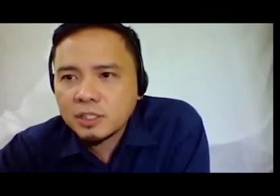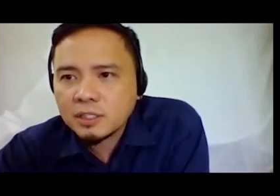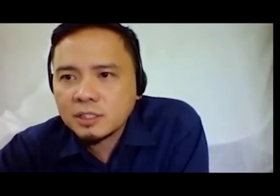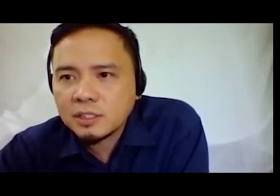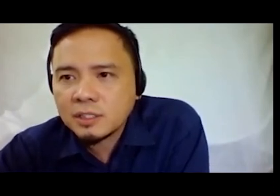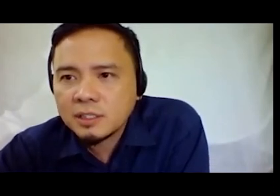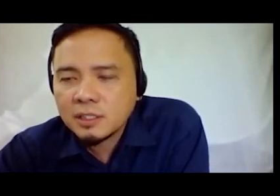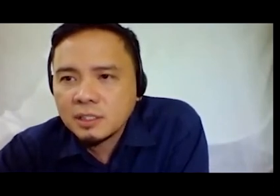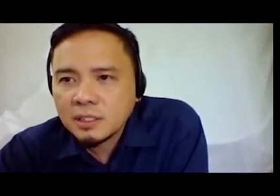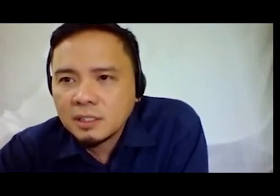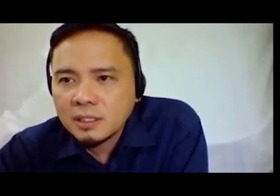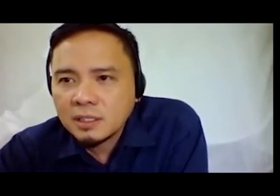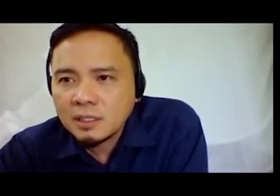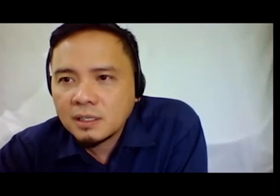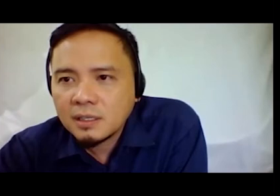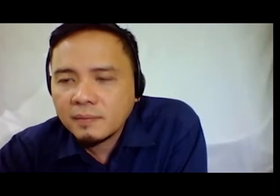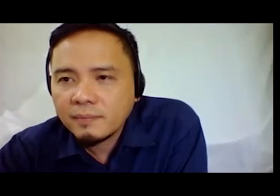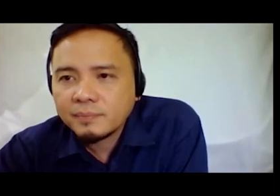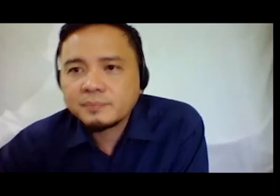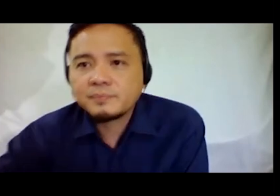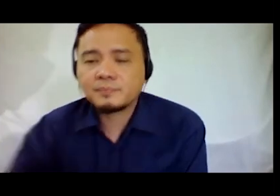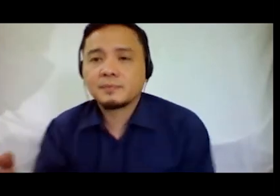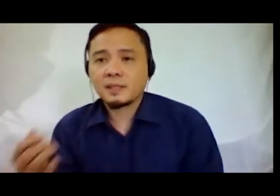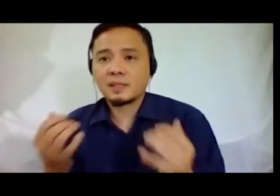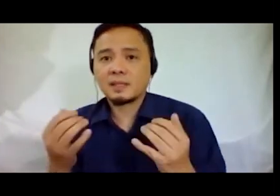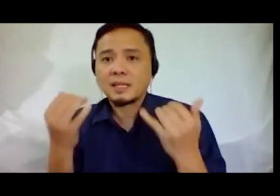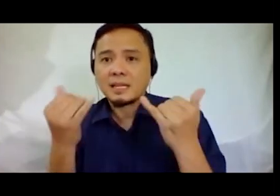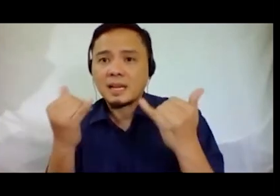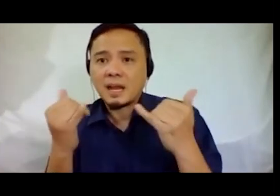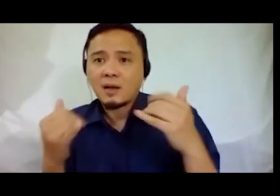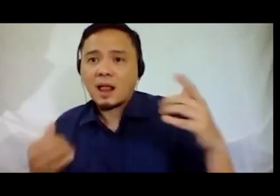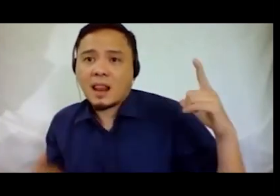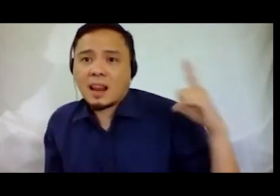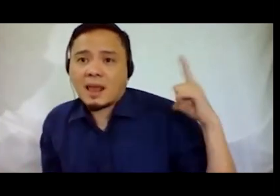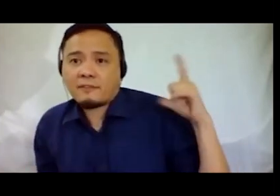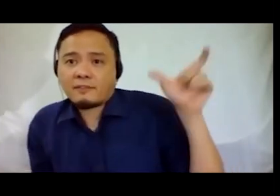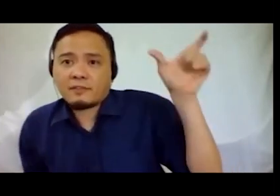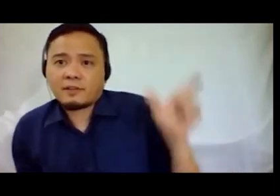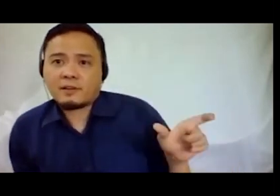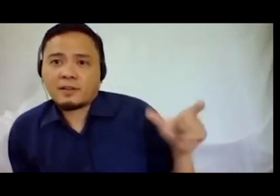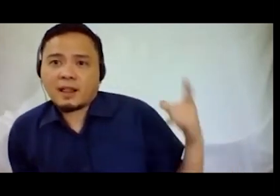took. Yes. Now go to your rule. Go to the left-hand corner.